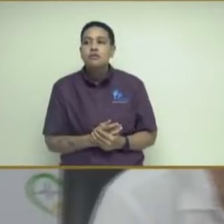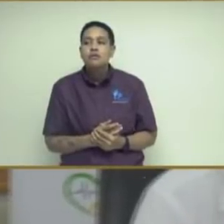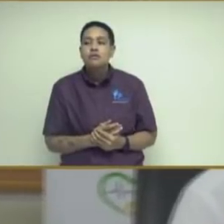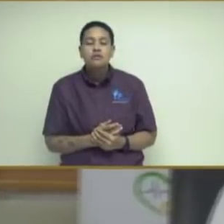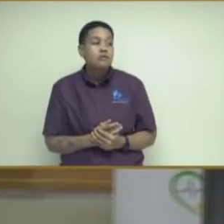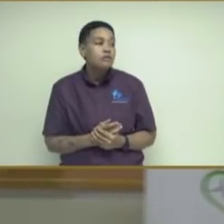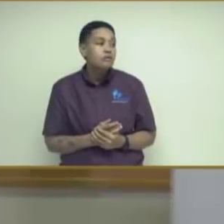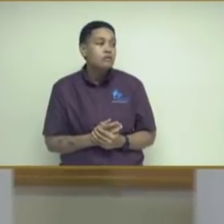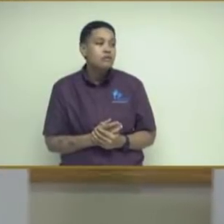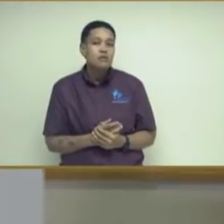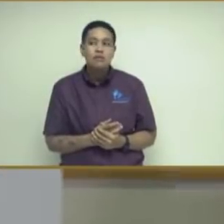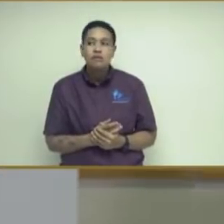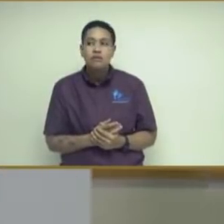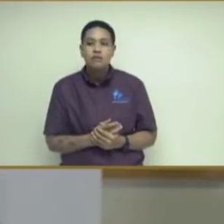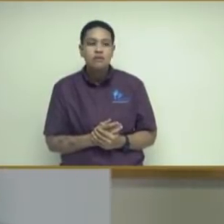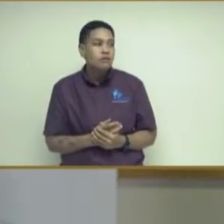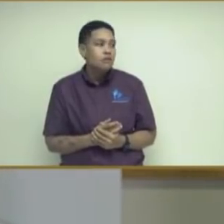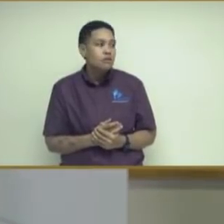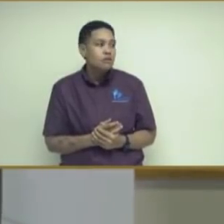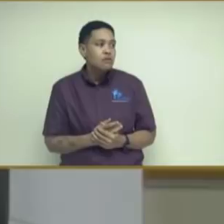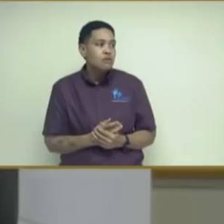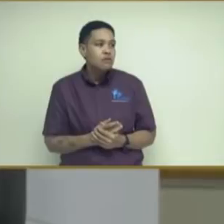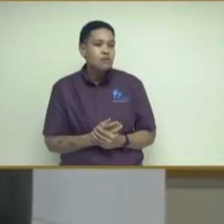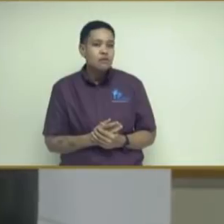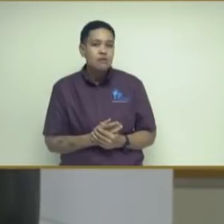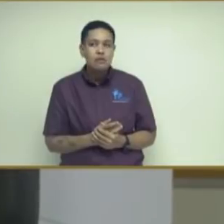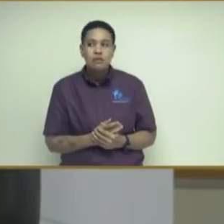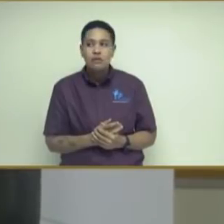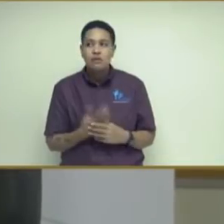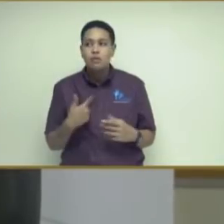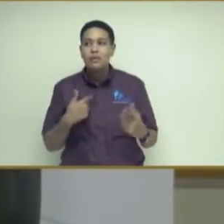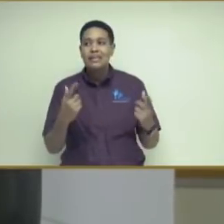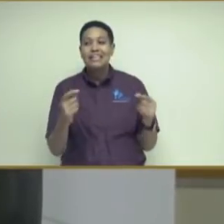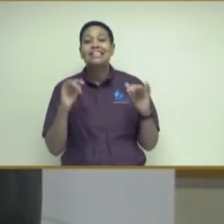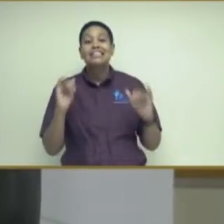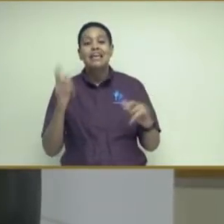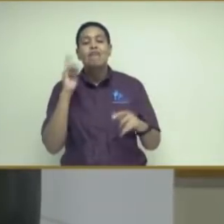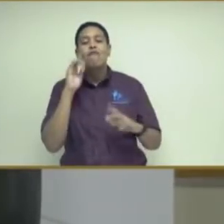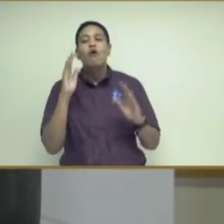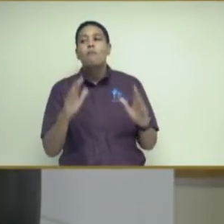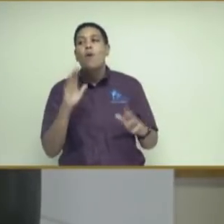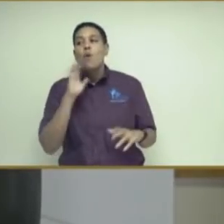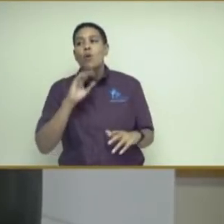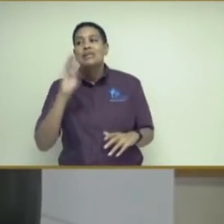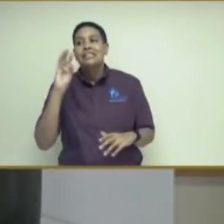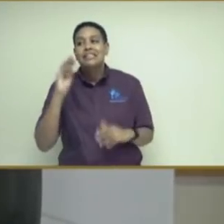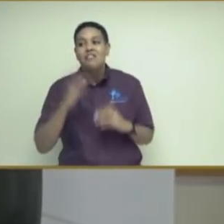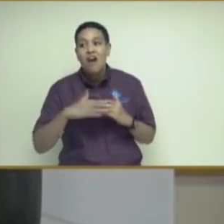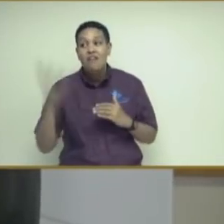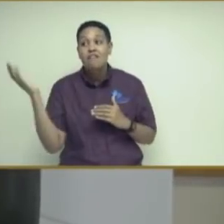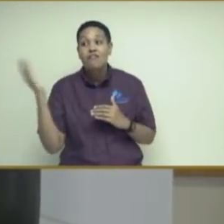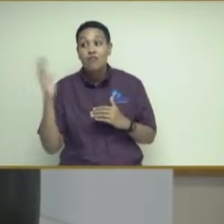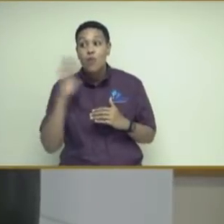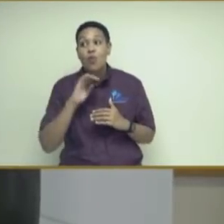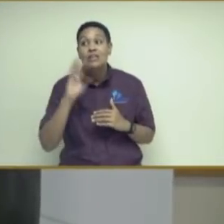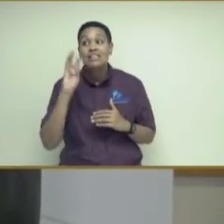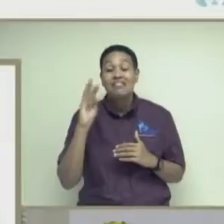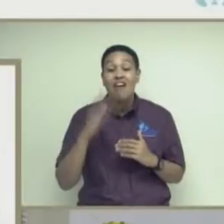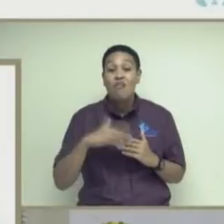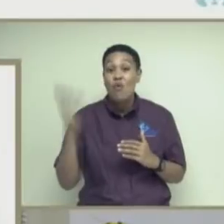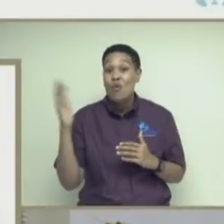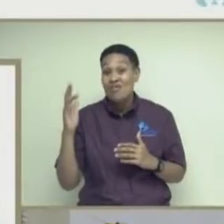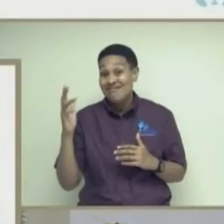similar exercise for the person 65 years and older, and when we look at